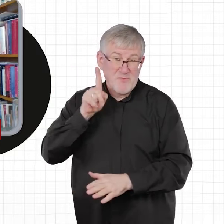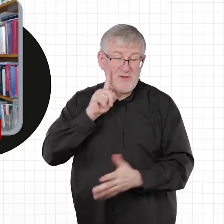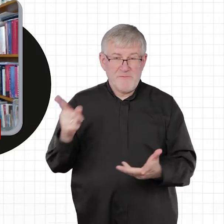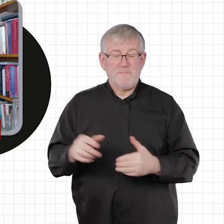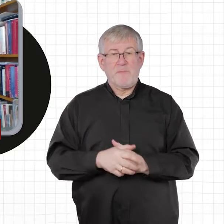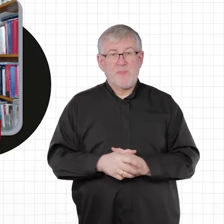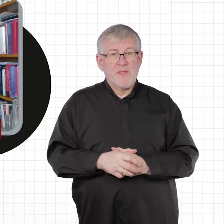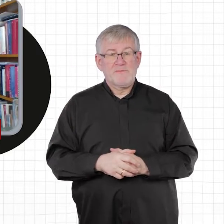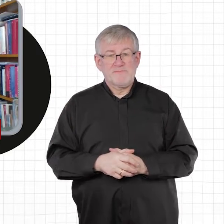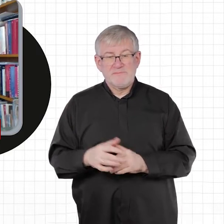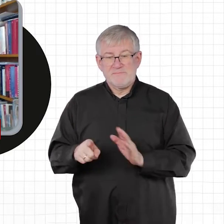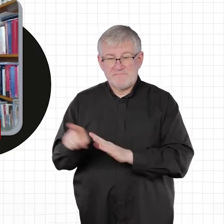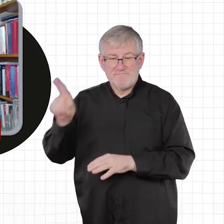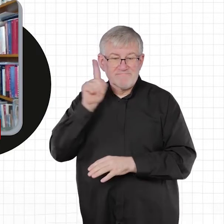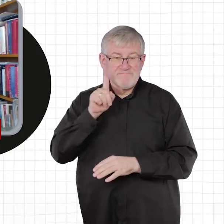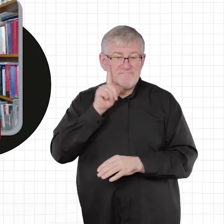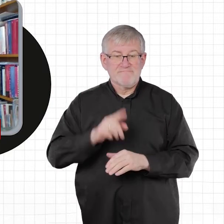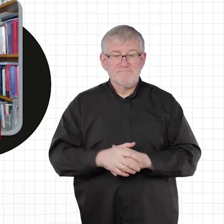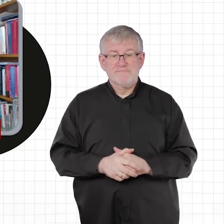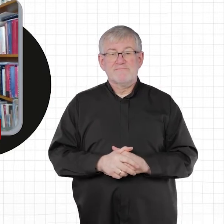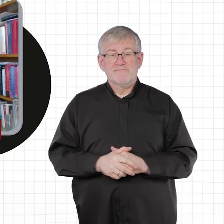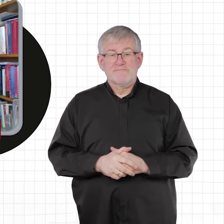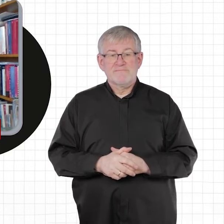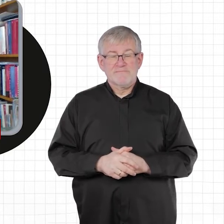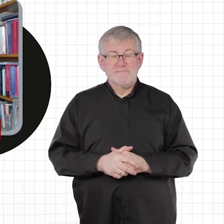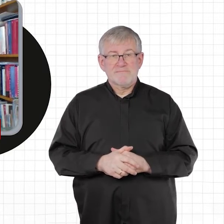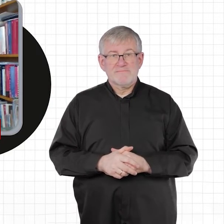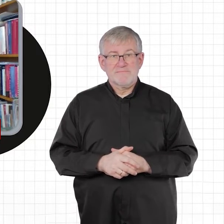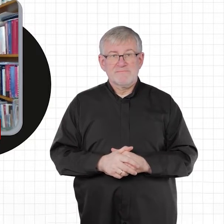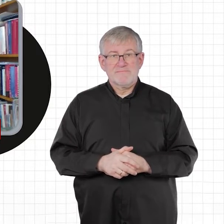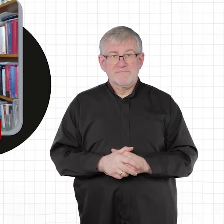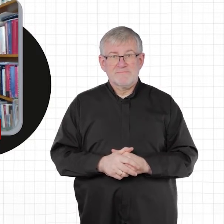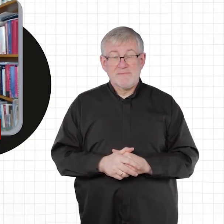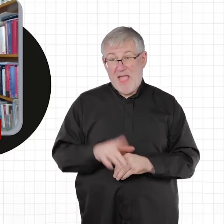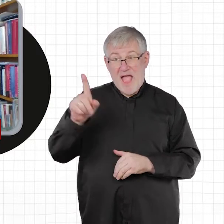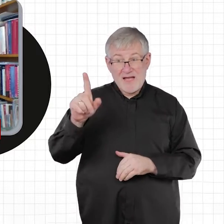brought that up. She said that it's not fair. She,